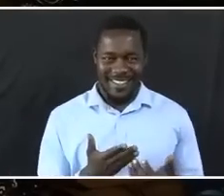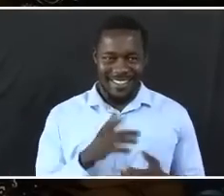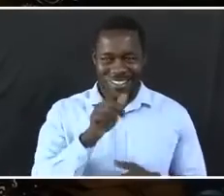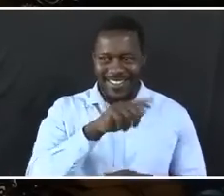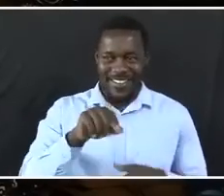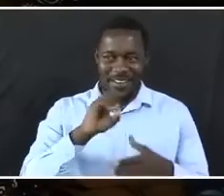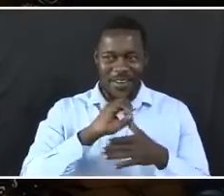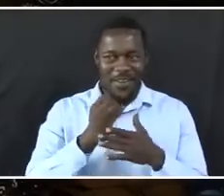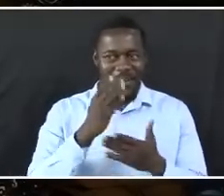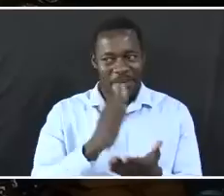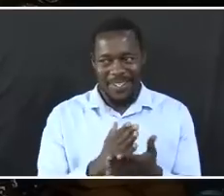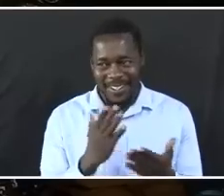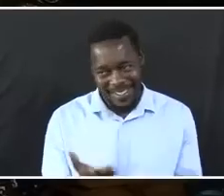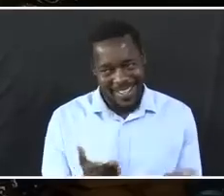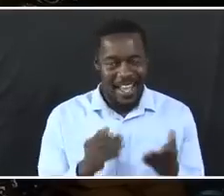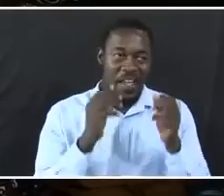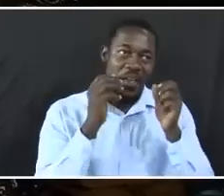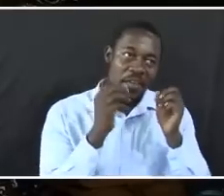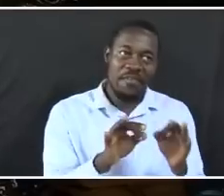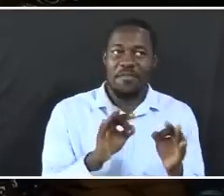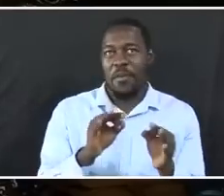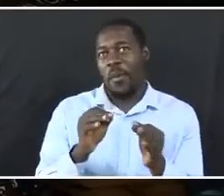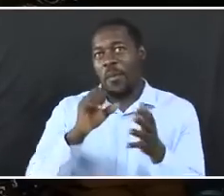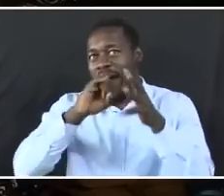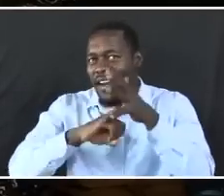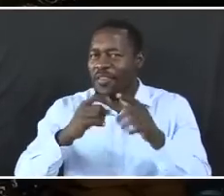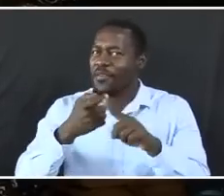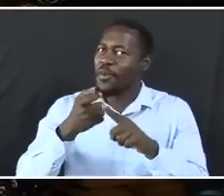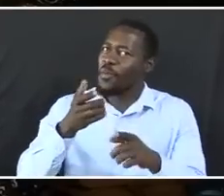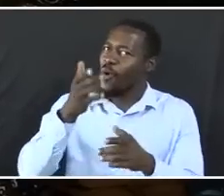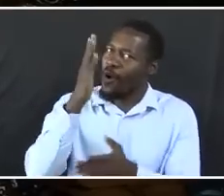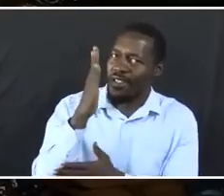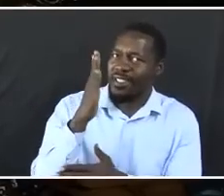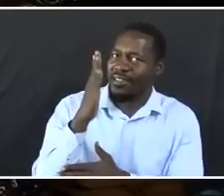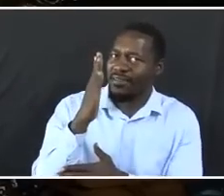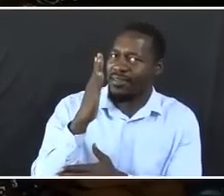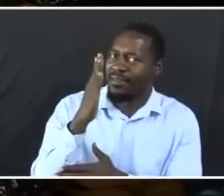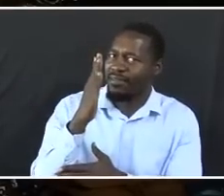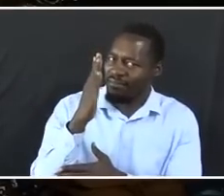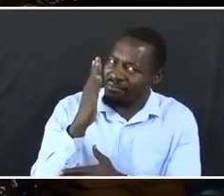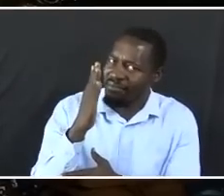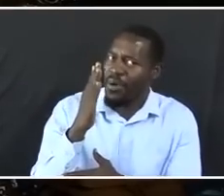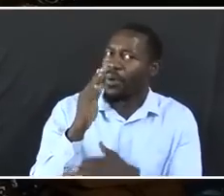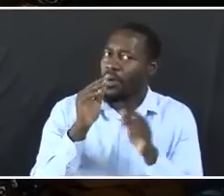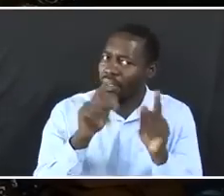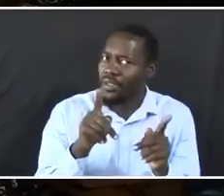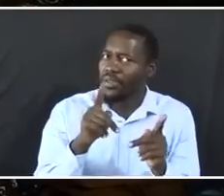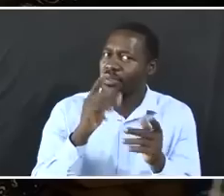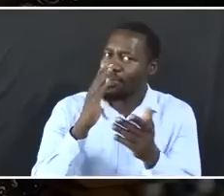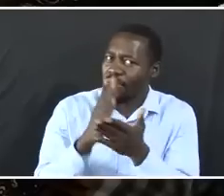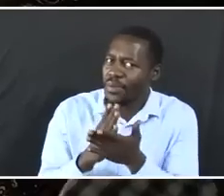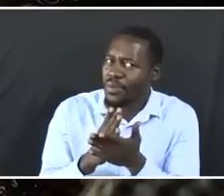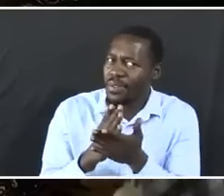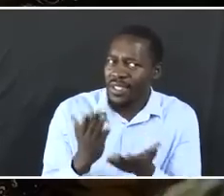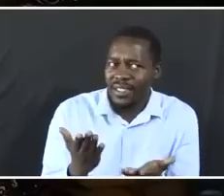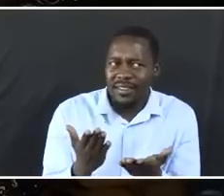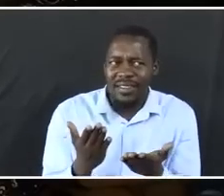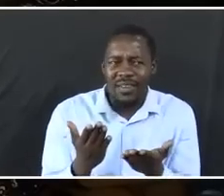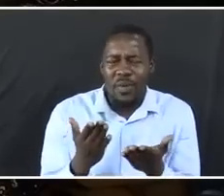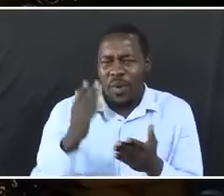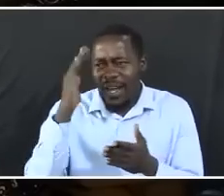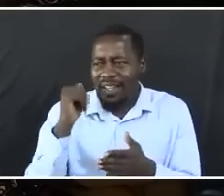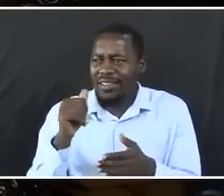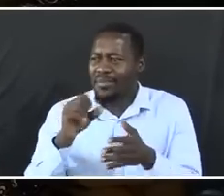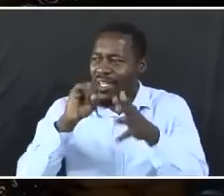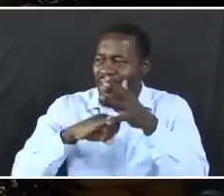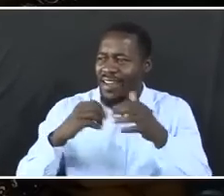new earth? And if so, why? Does it mean that marriage is a bad or terrible thing now that it is not permitted